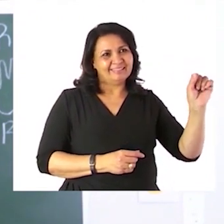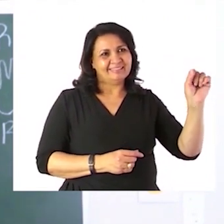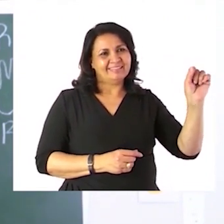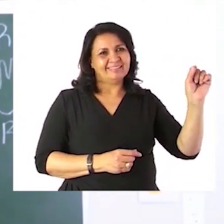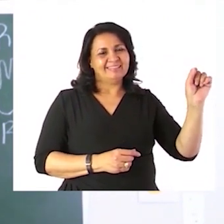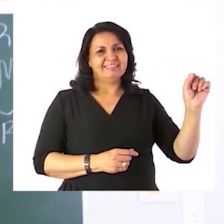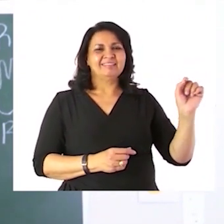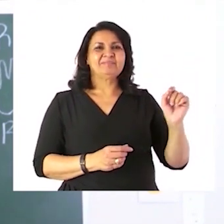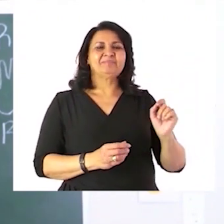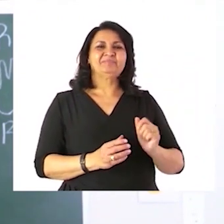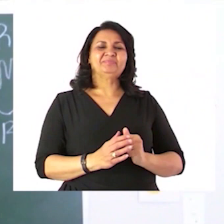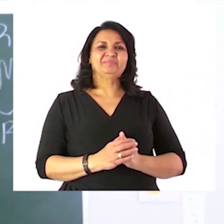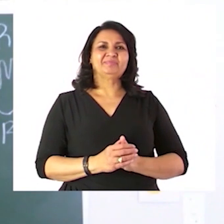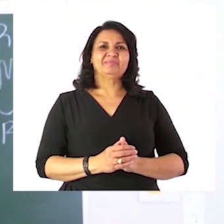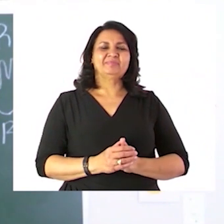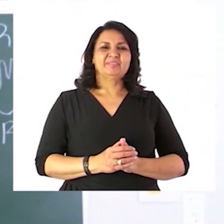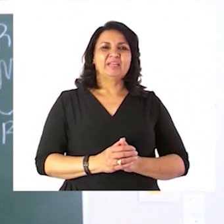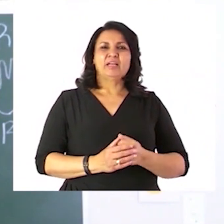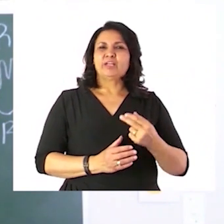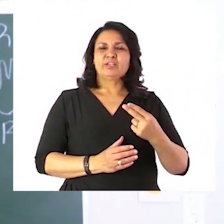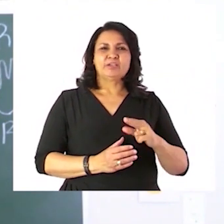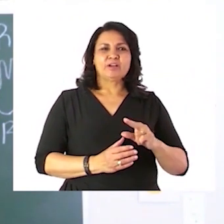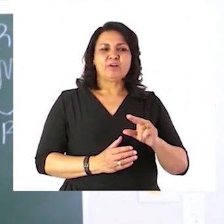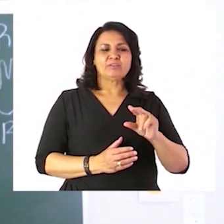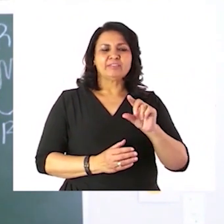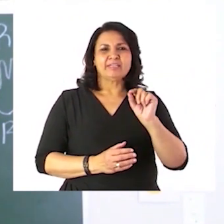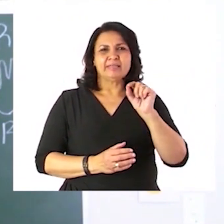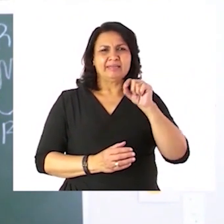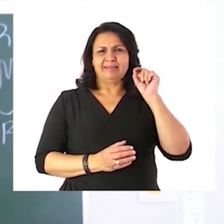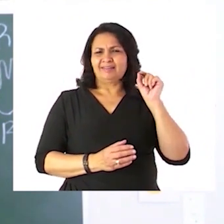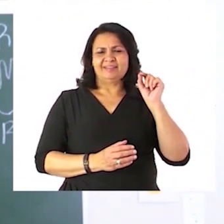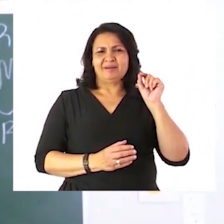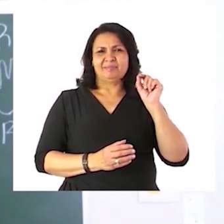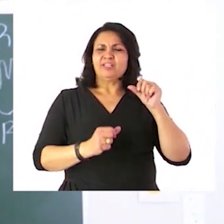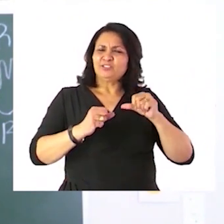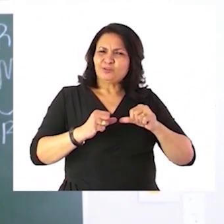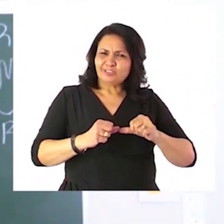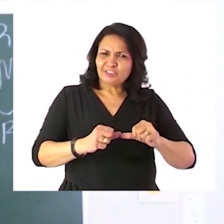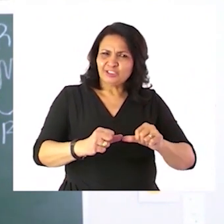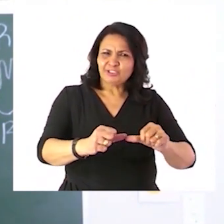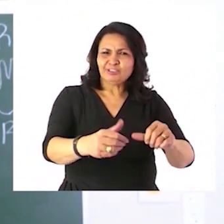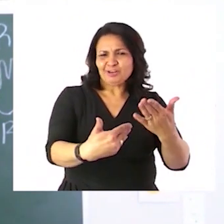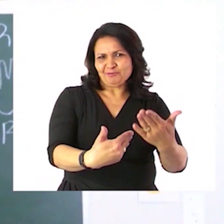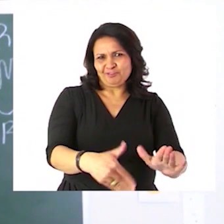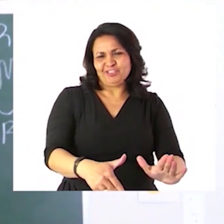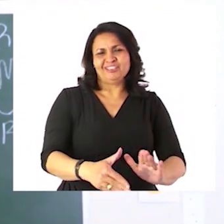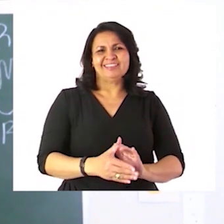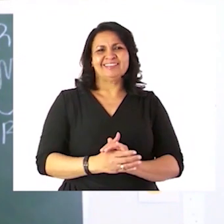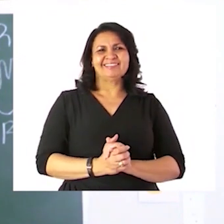exercise. Don't lift up your hand. Just try and keep it